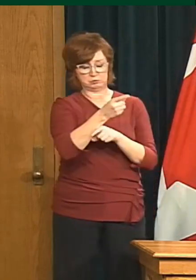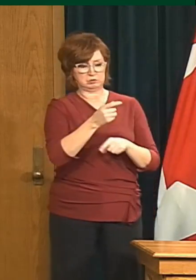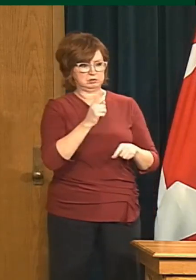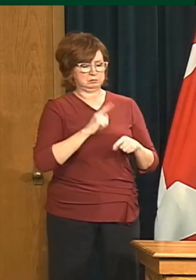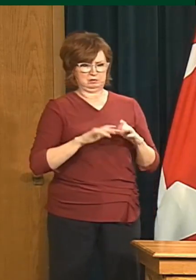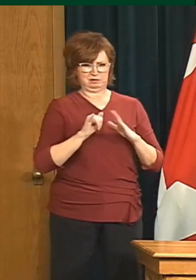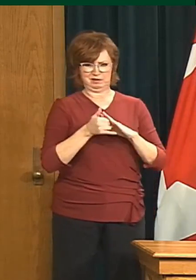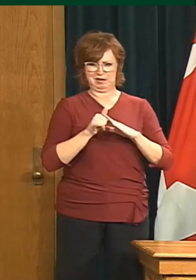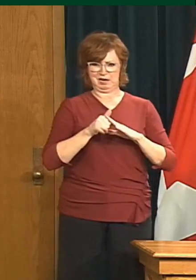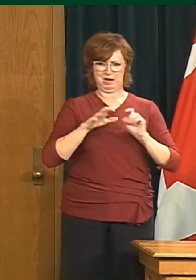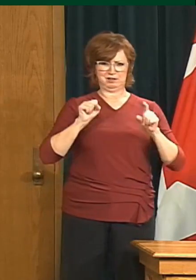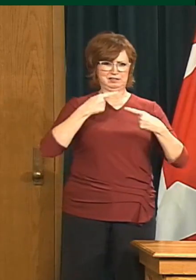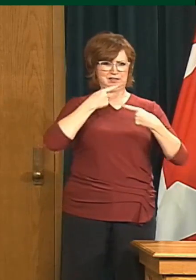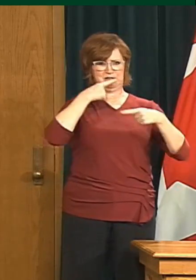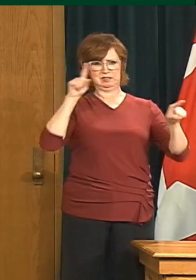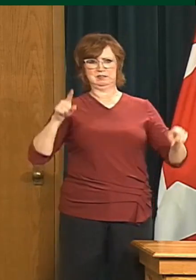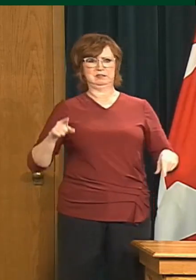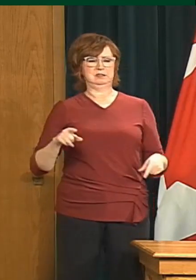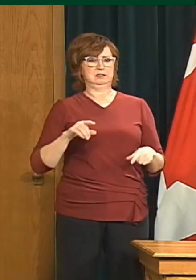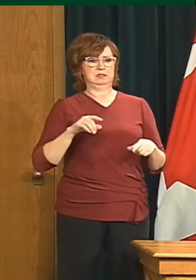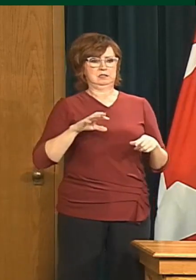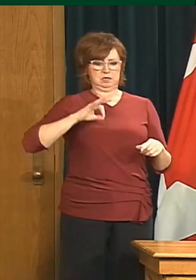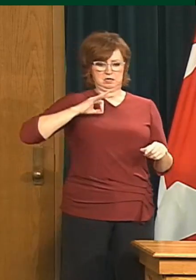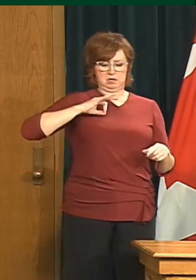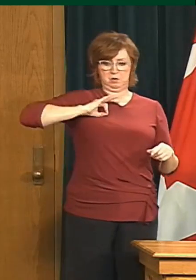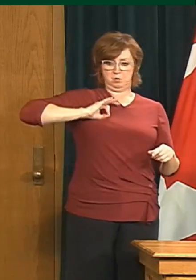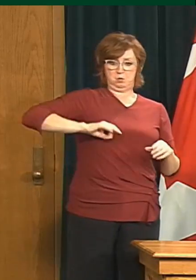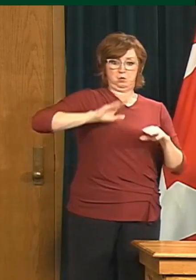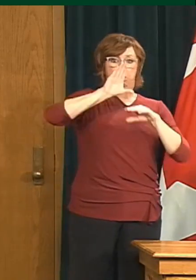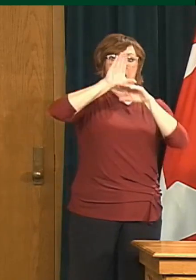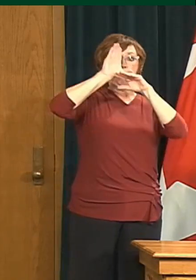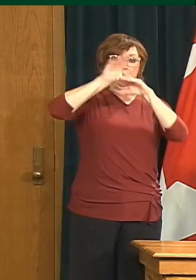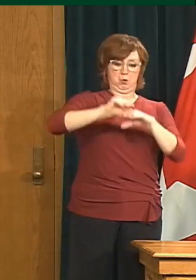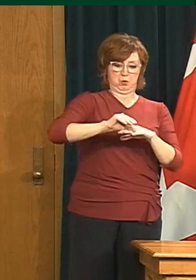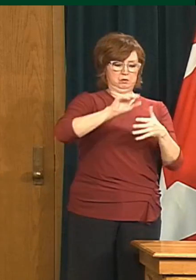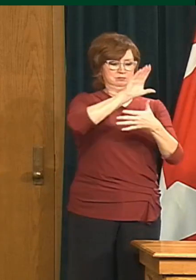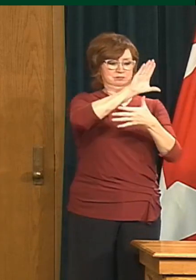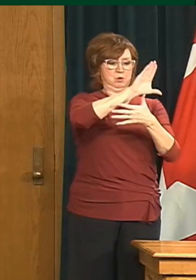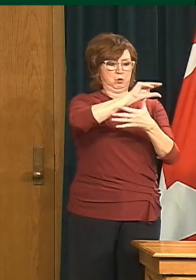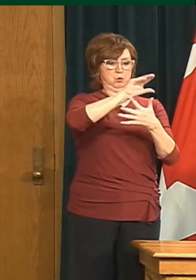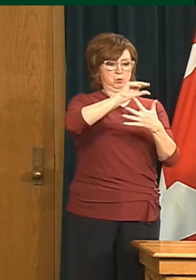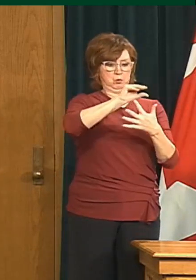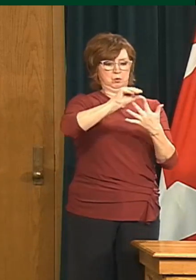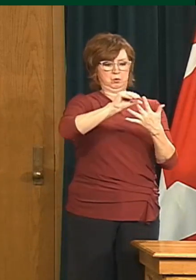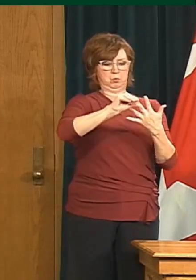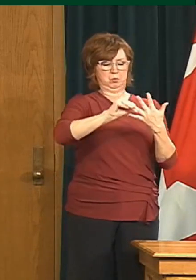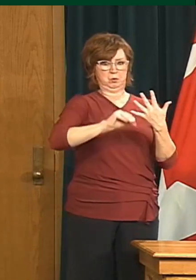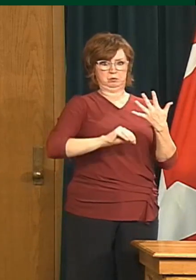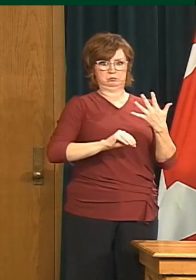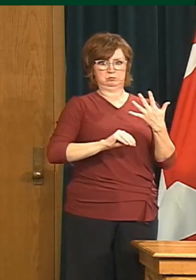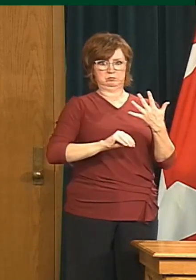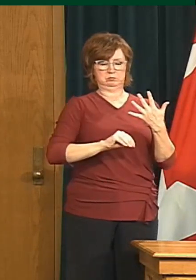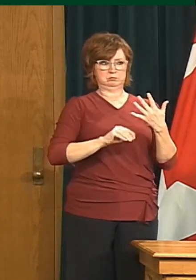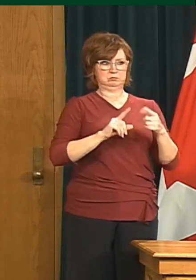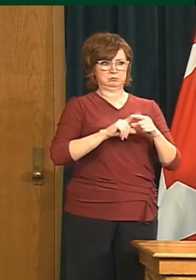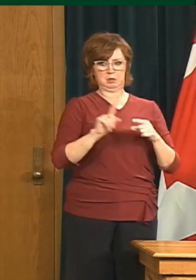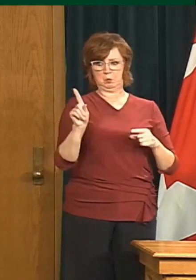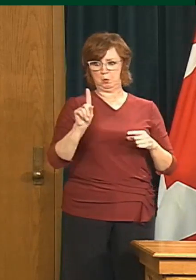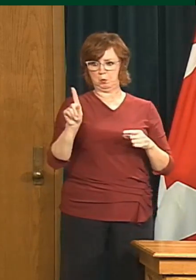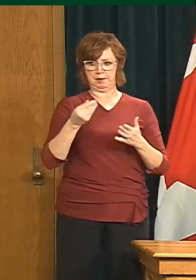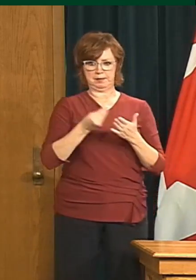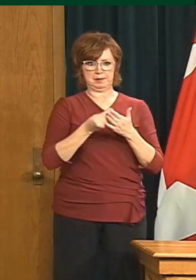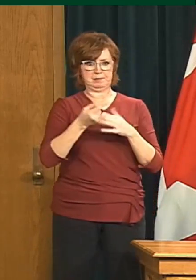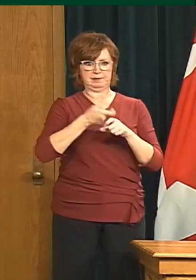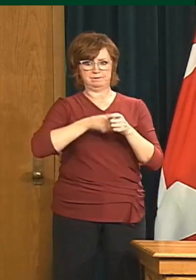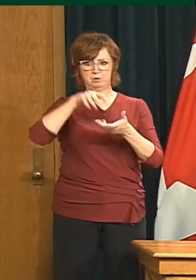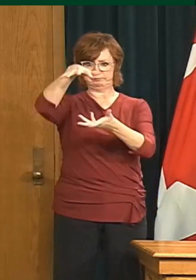can announce this much of a revenue drop and not suggest that there will have to be something down the road to make a serious adjustment